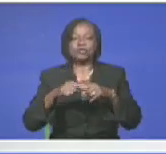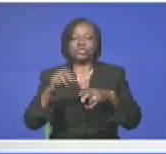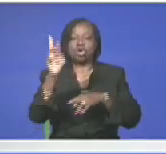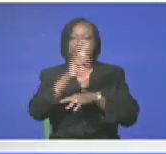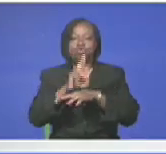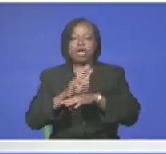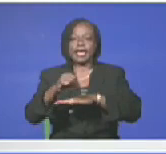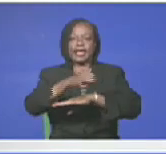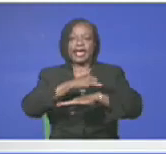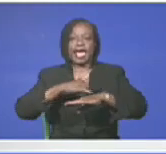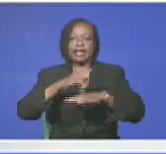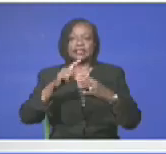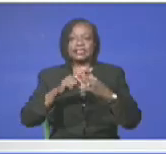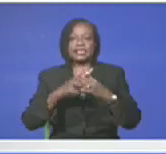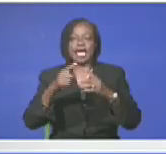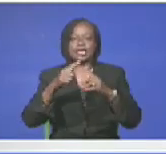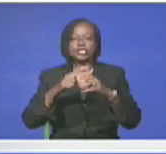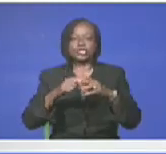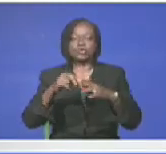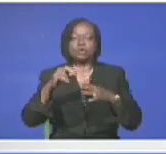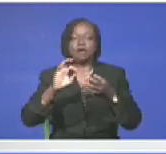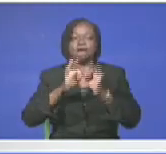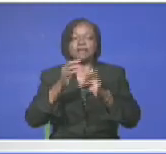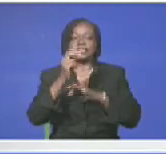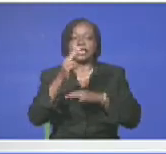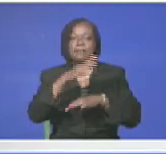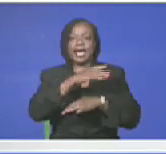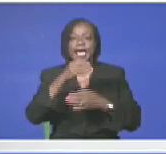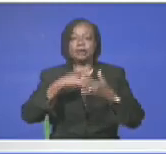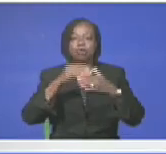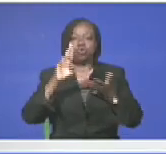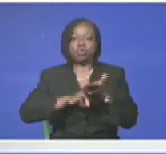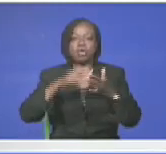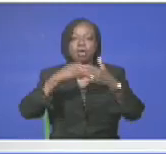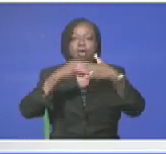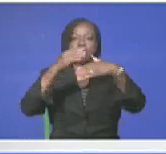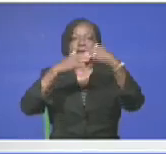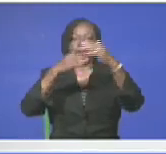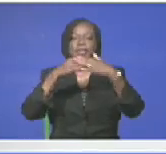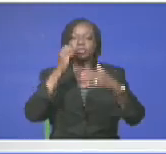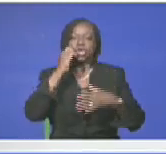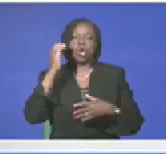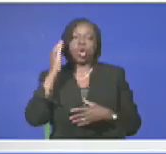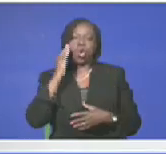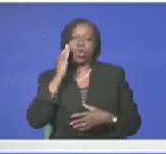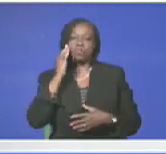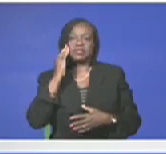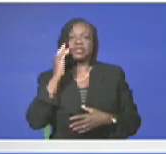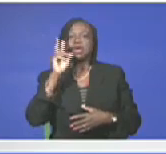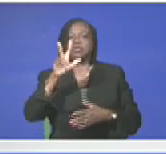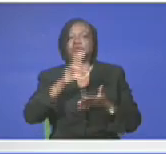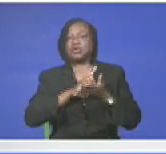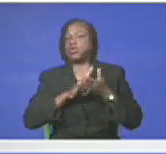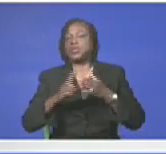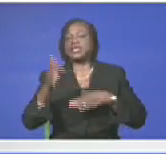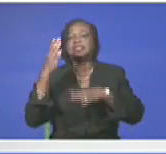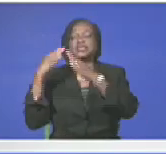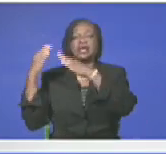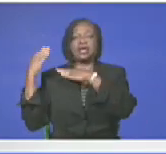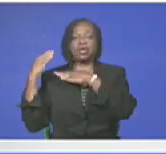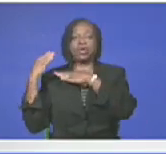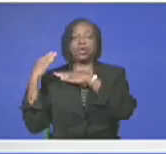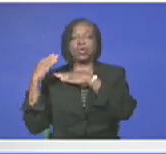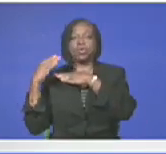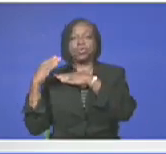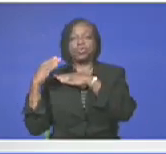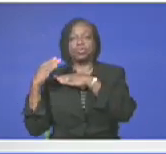repair, to start to rebuild homes. As you are aware, about maybe 3 weeks ago, NEMA was there, and